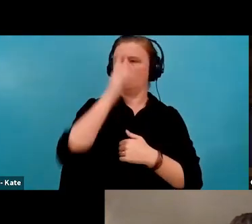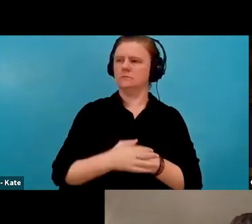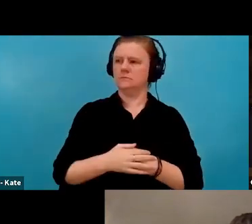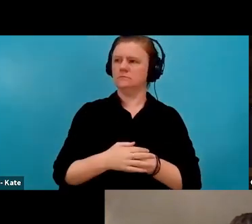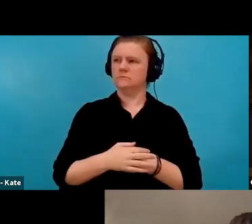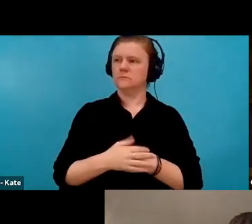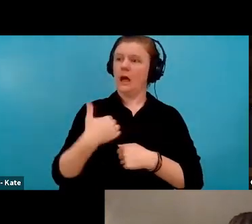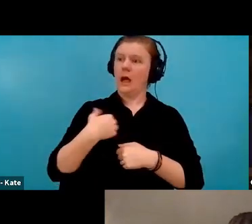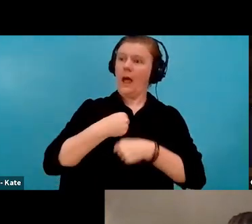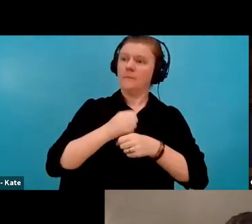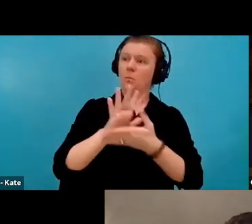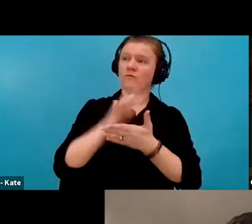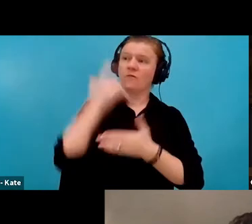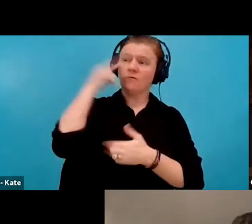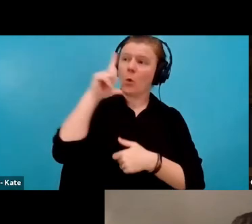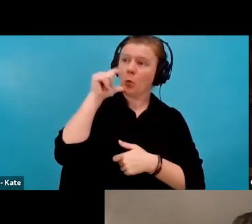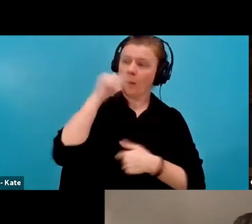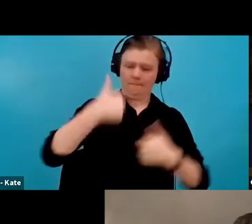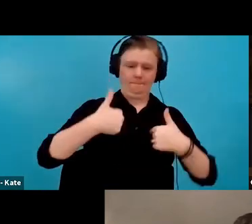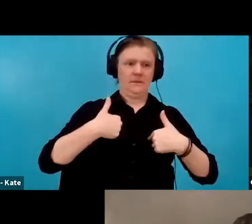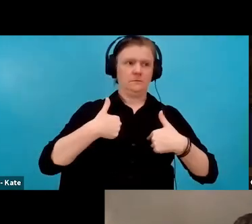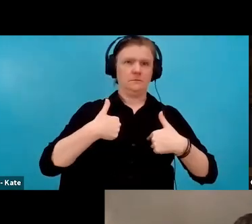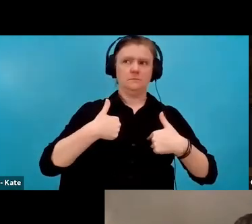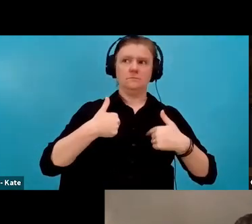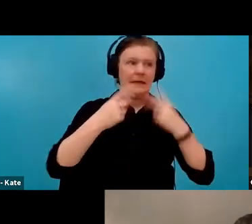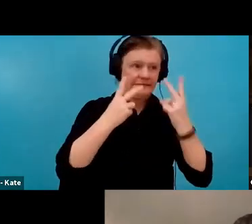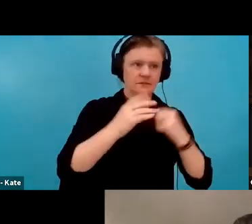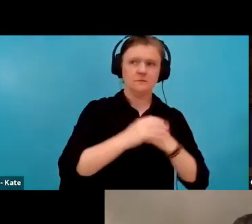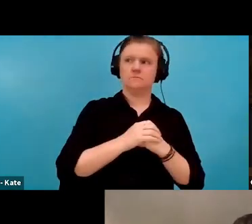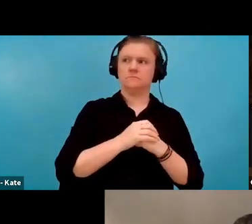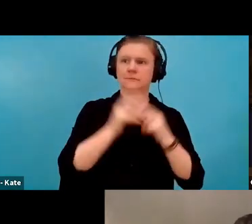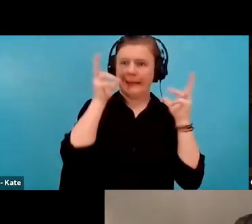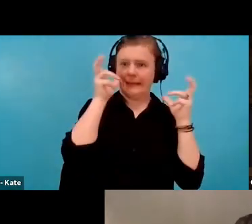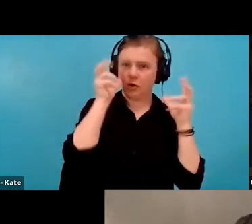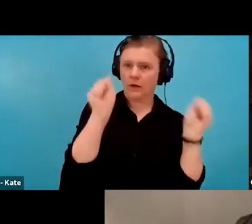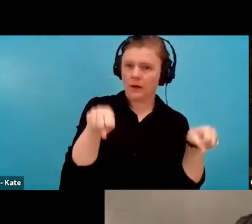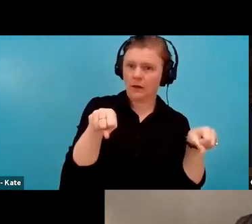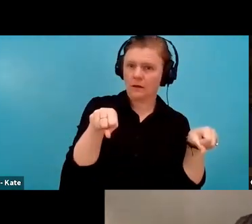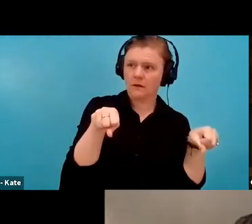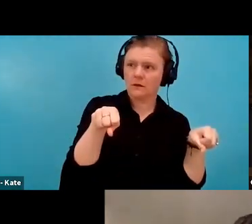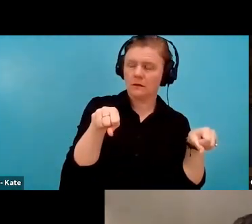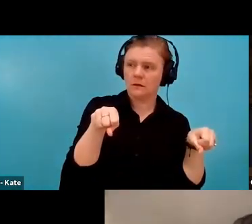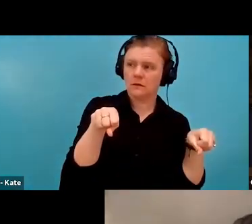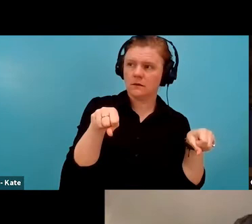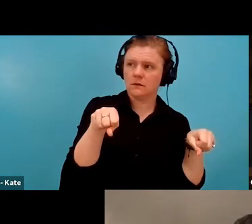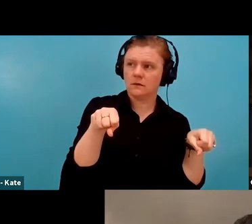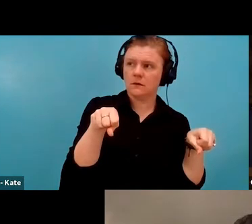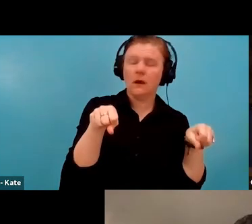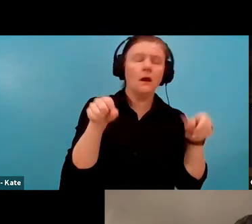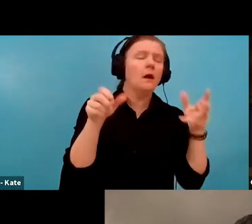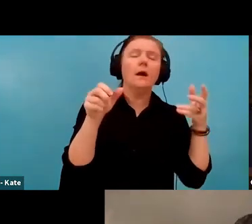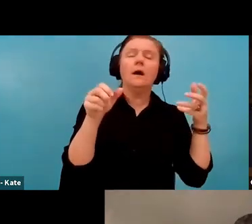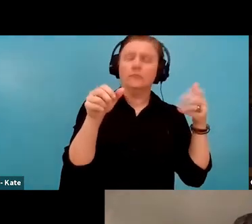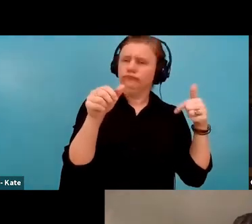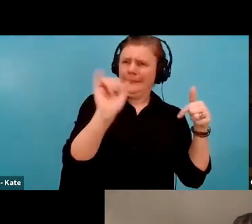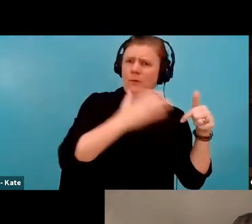right? Someone who can see, someone who can hear. And even though we had spent this all this time discussing this, discussing, you know,